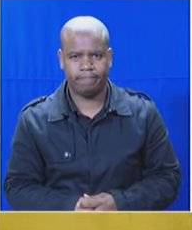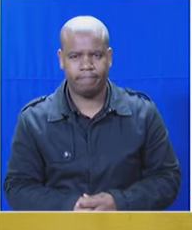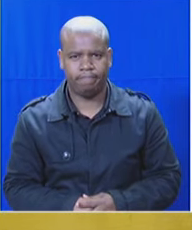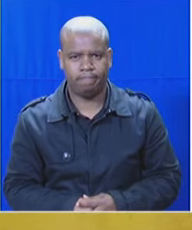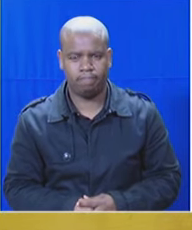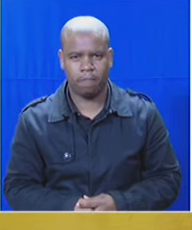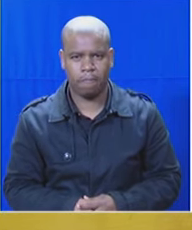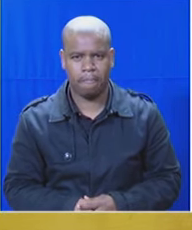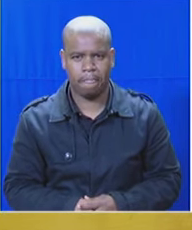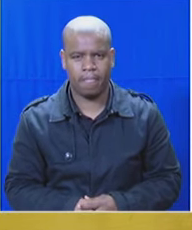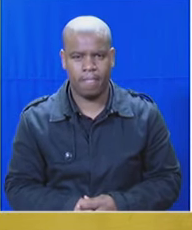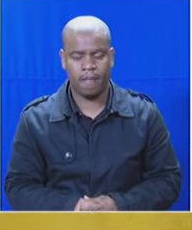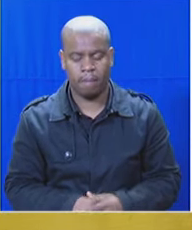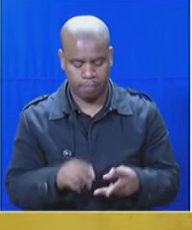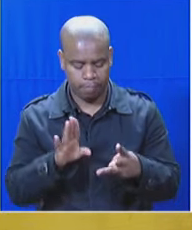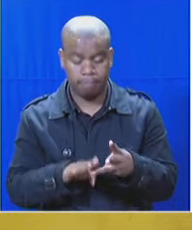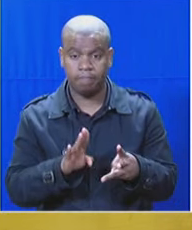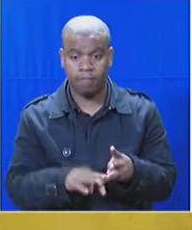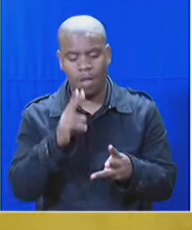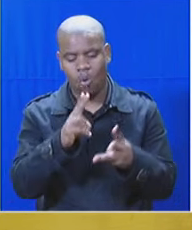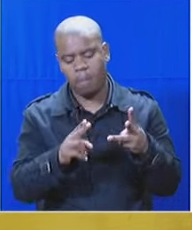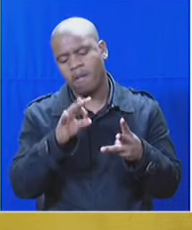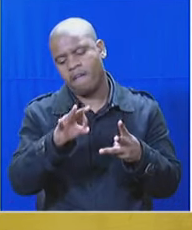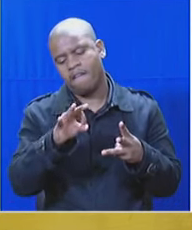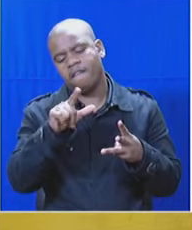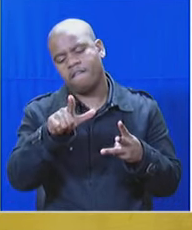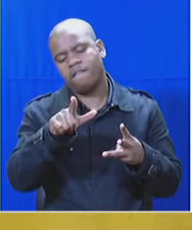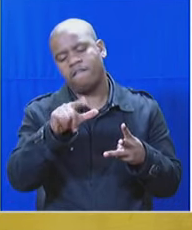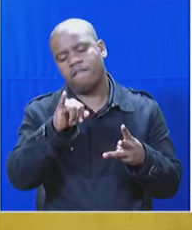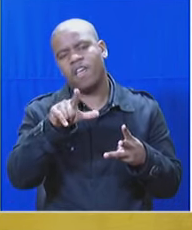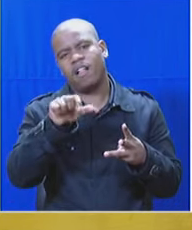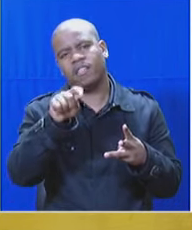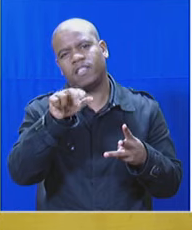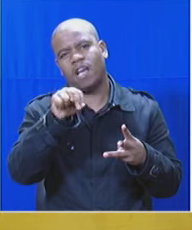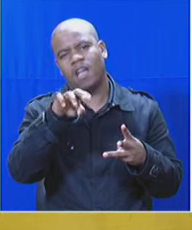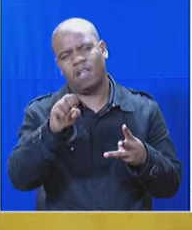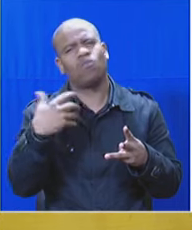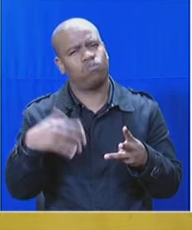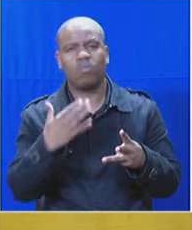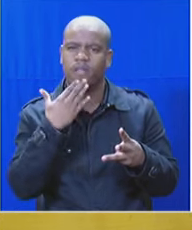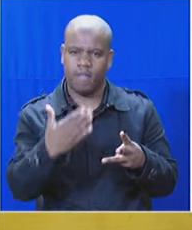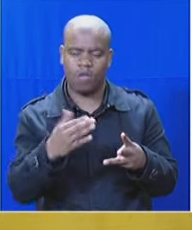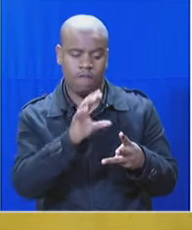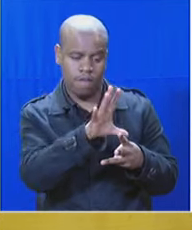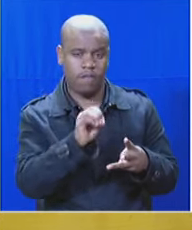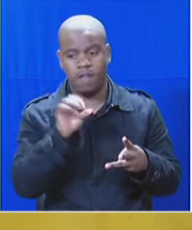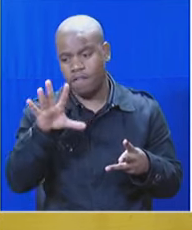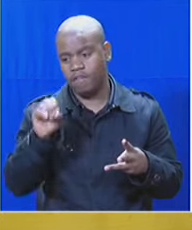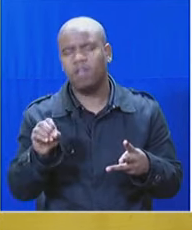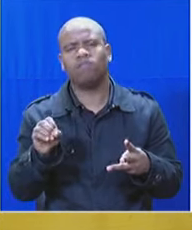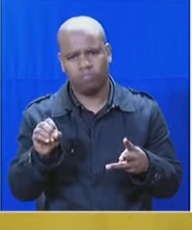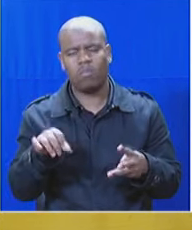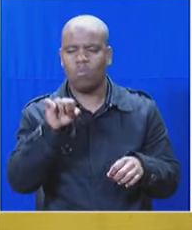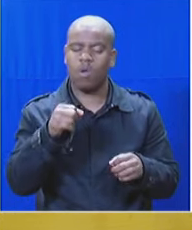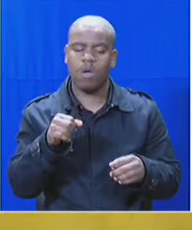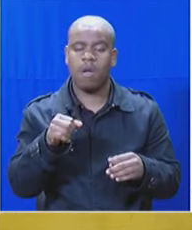Siyabulela utata uFiltani UDM, siyabulela kakhulu. Laa nto yabo i-50-50 ilungisa loo nto kanye. Uyazi uthenga